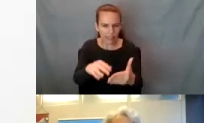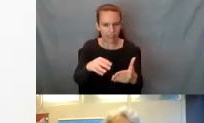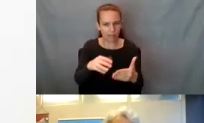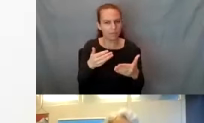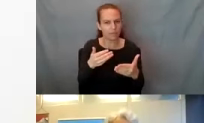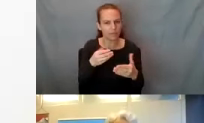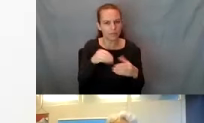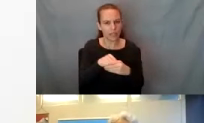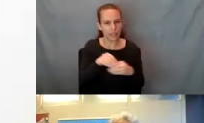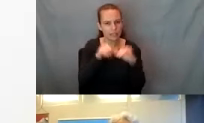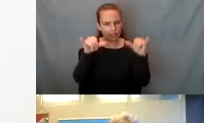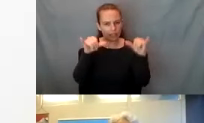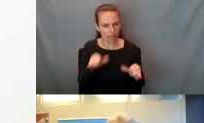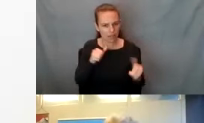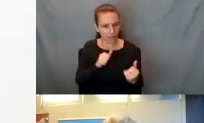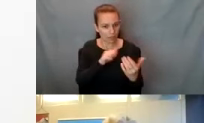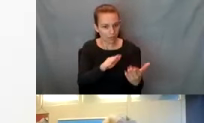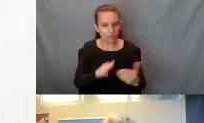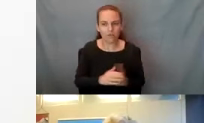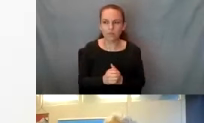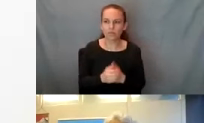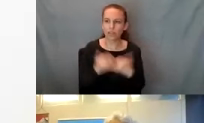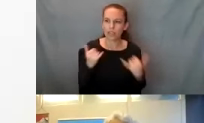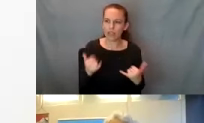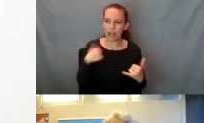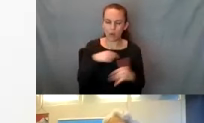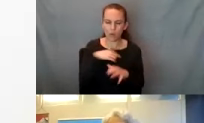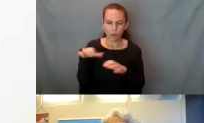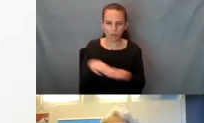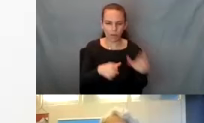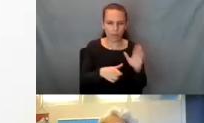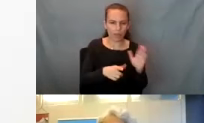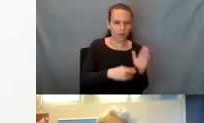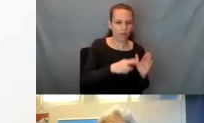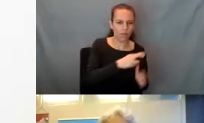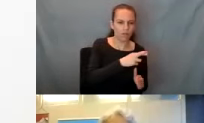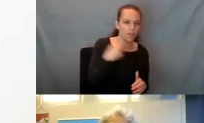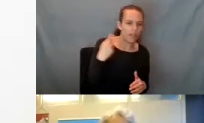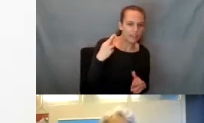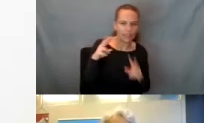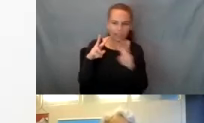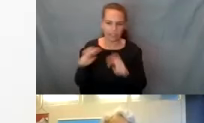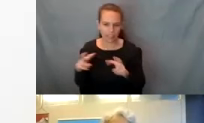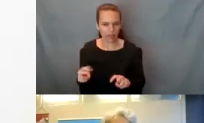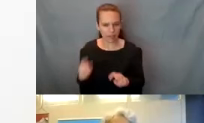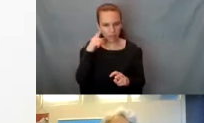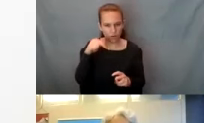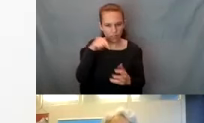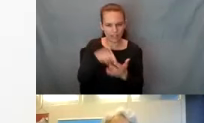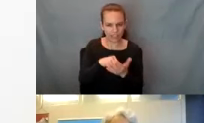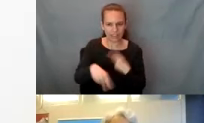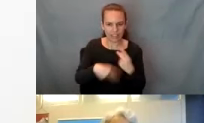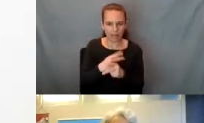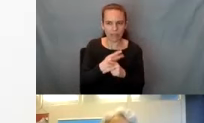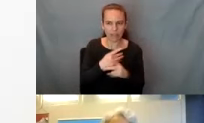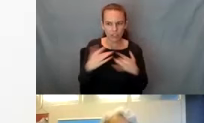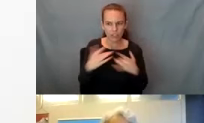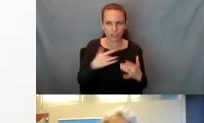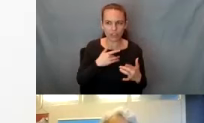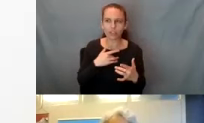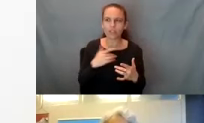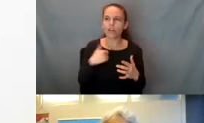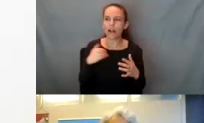performing a risk assessment for these variants of concern. So there's a group, that's the Virus